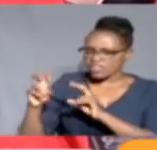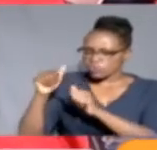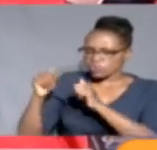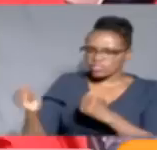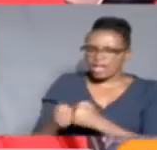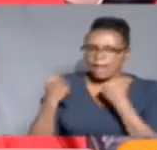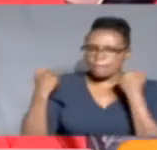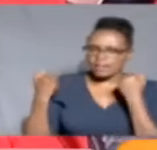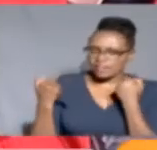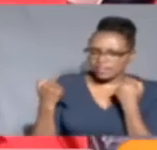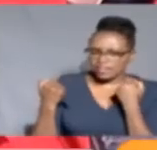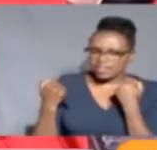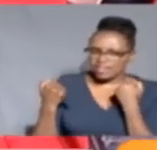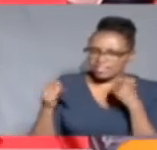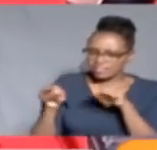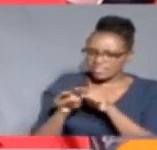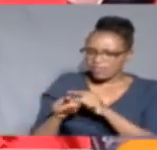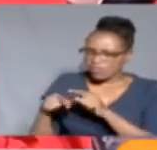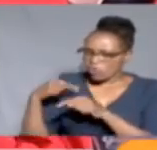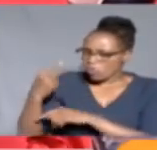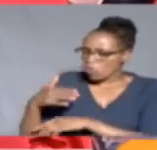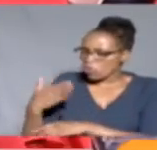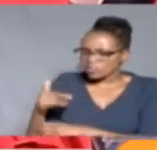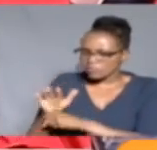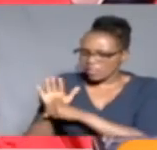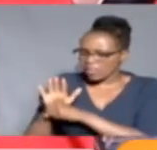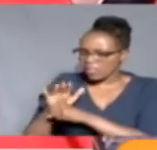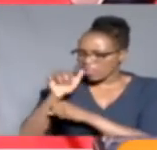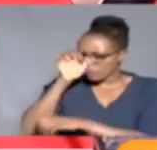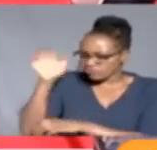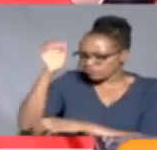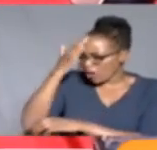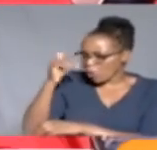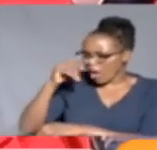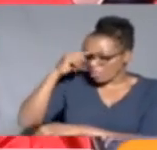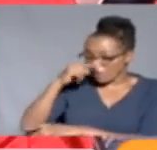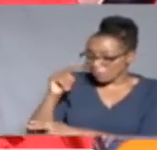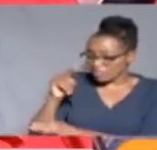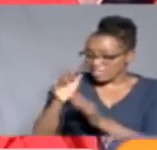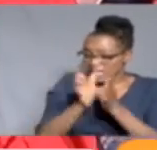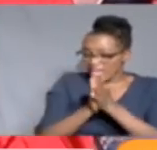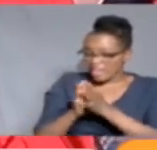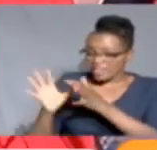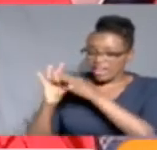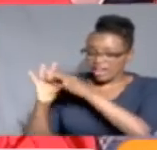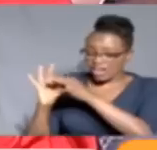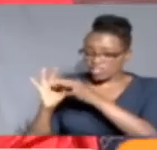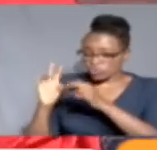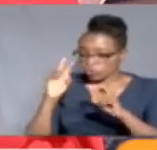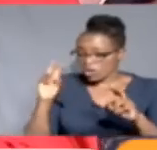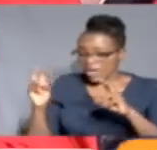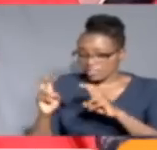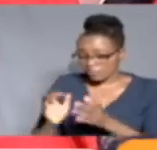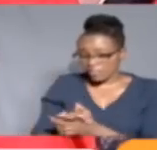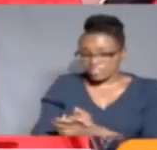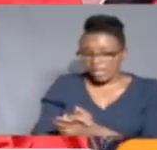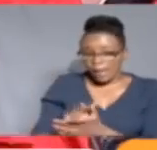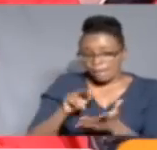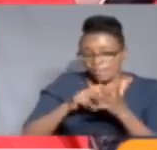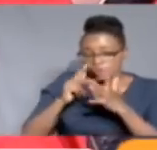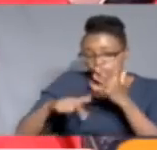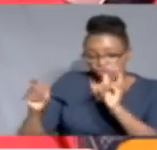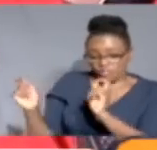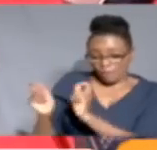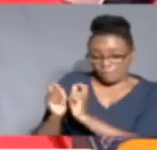happen. And they have been stigmatized even because of the policies and even cultural aspect. So therefore, the